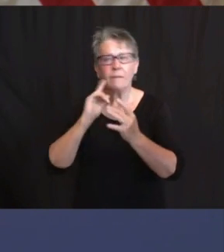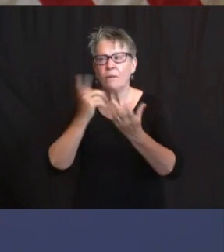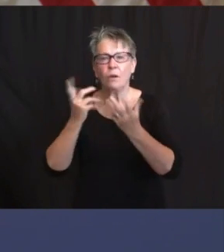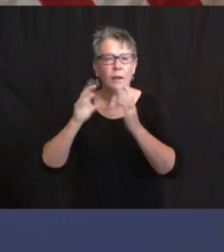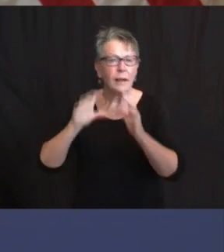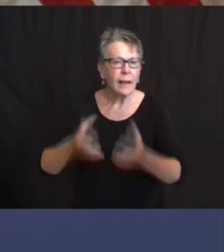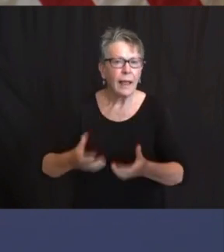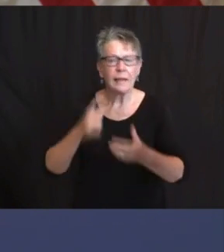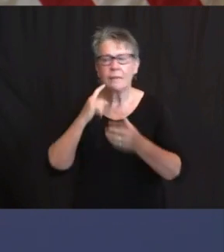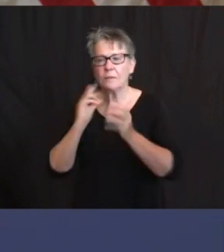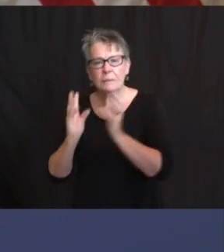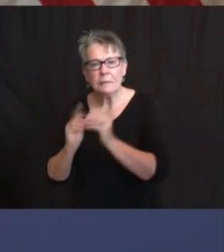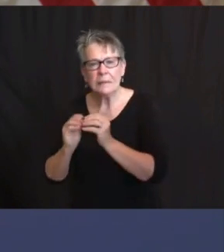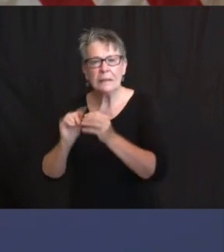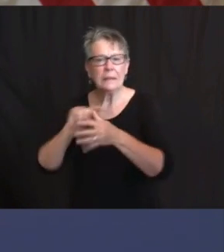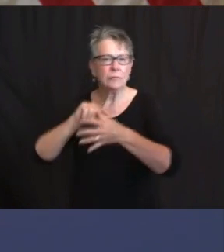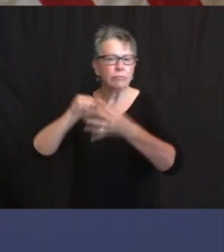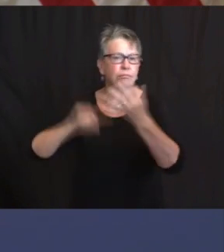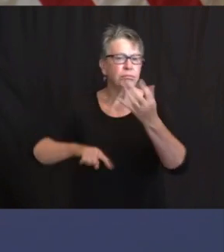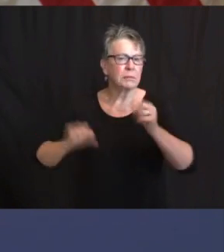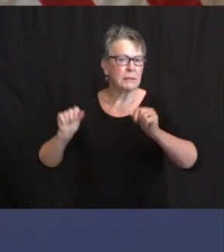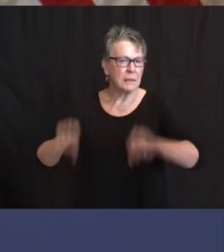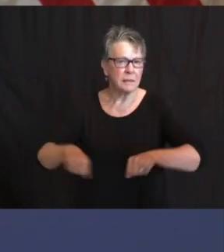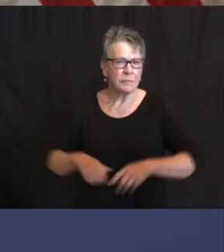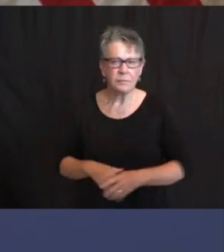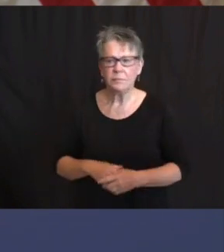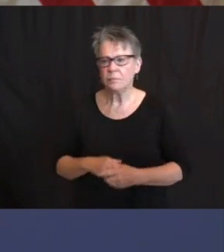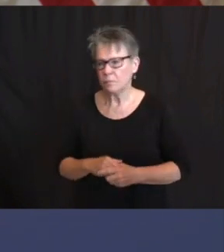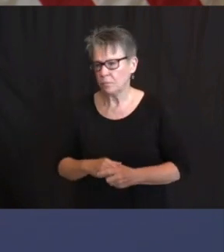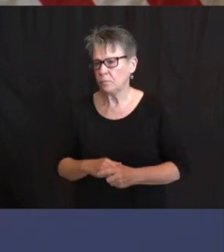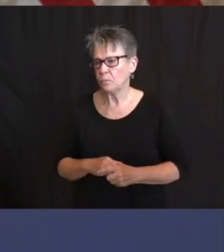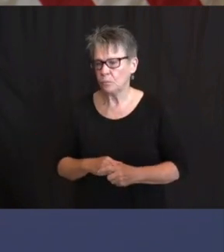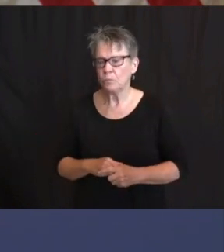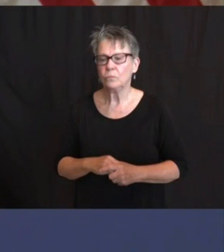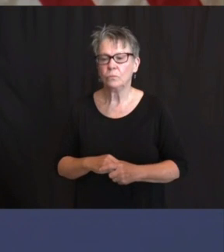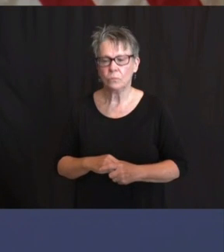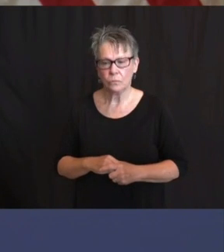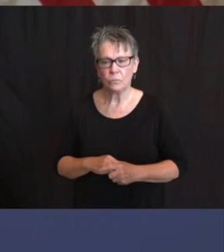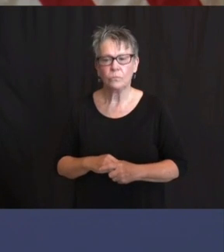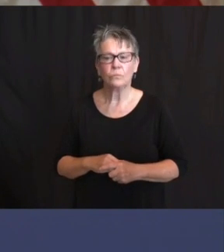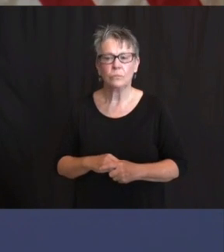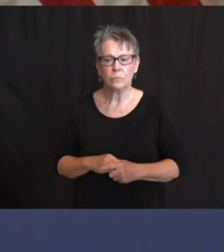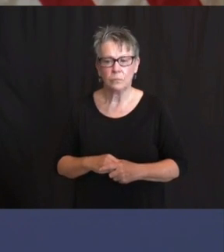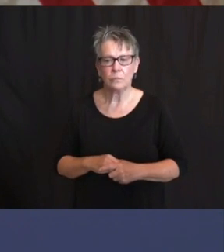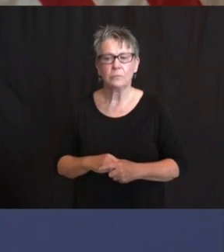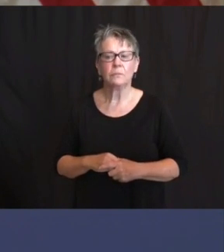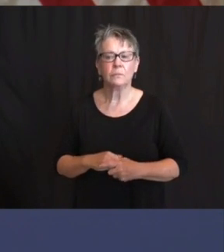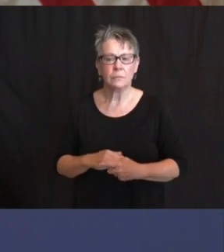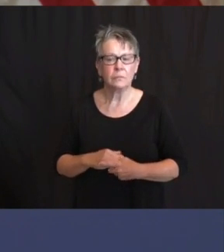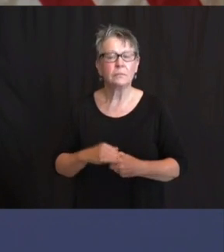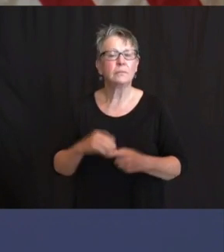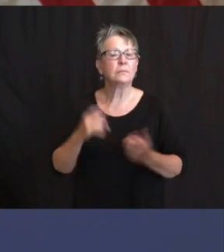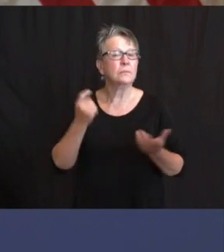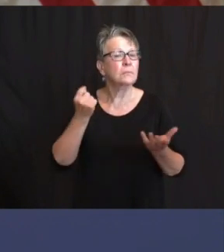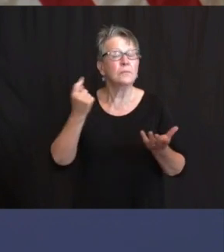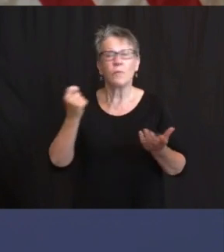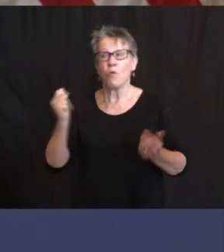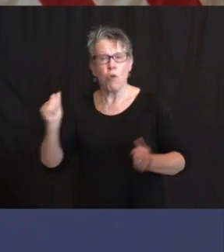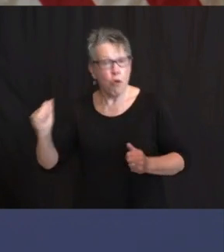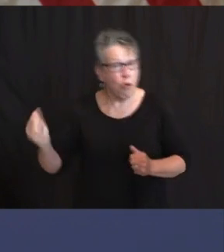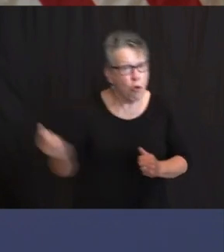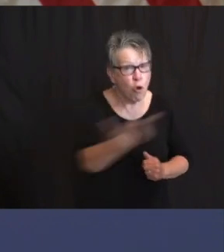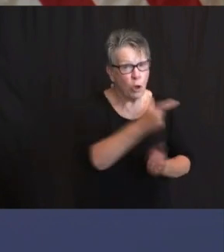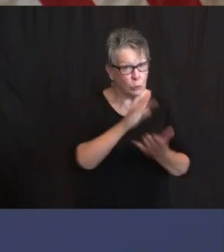should strongly recommend face coverings or masks in outdoor spaces as well, especially where other people are present